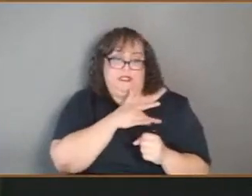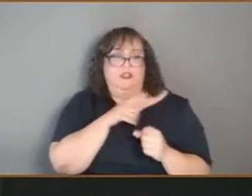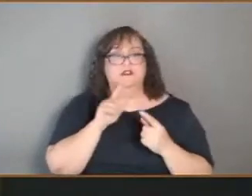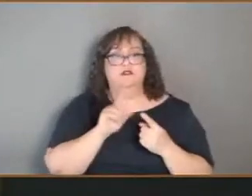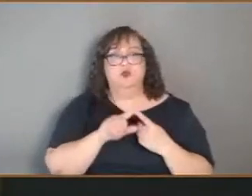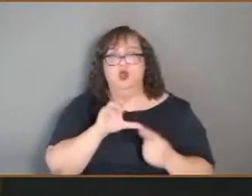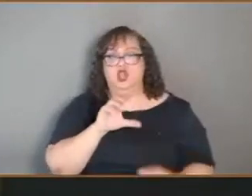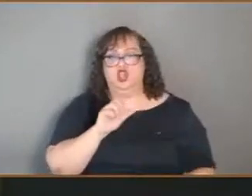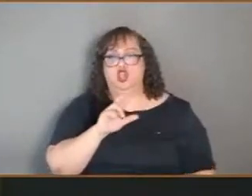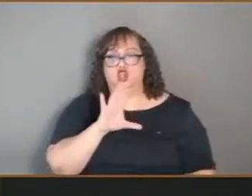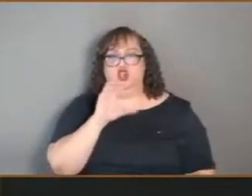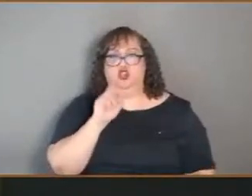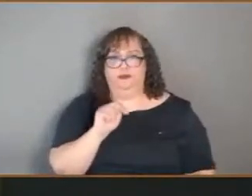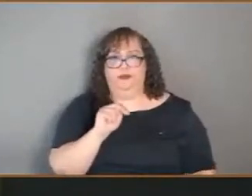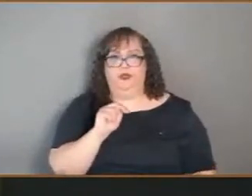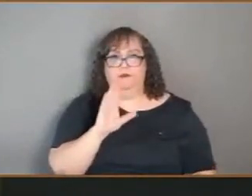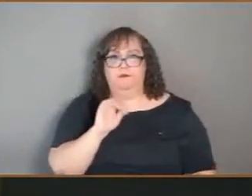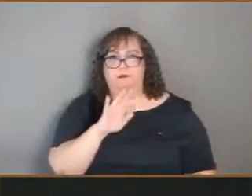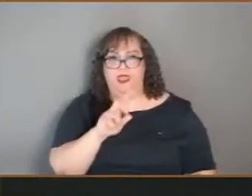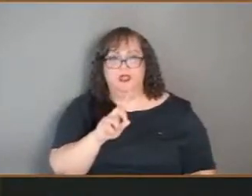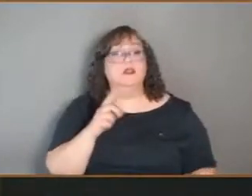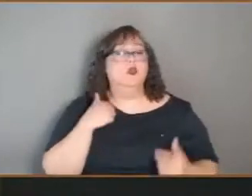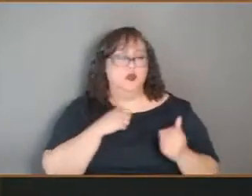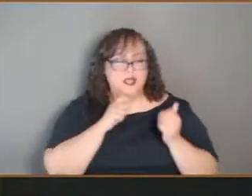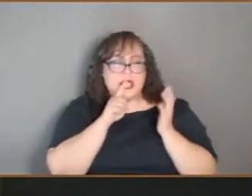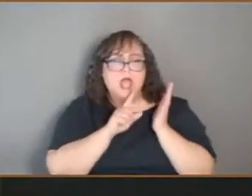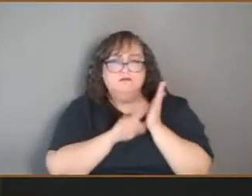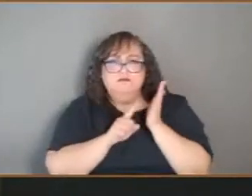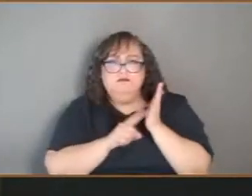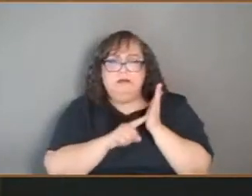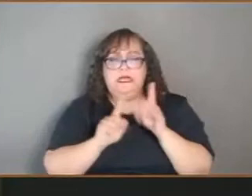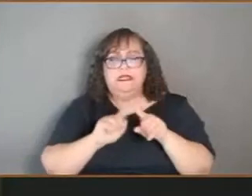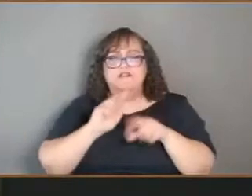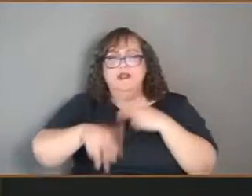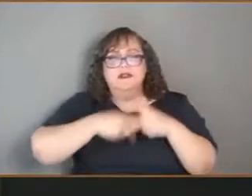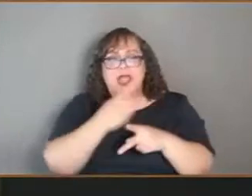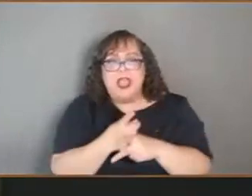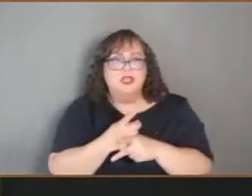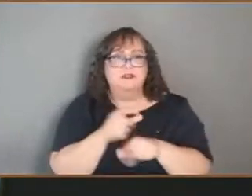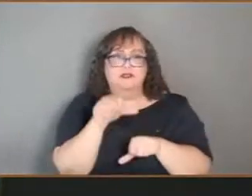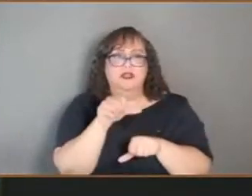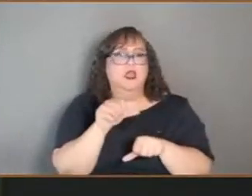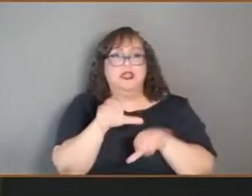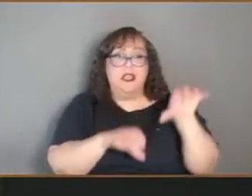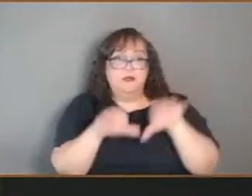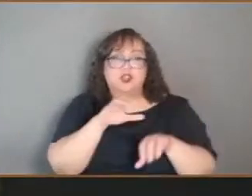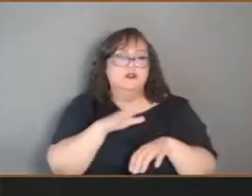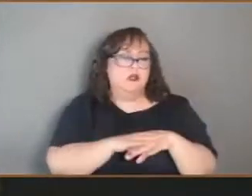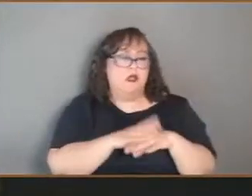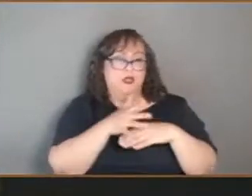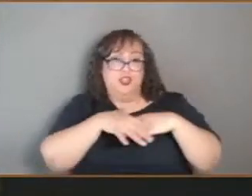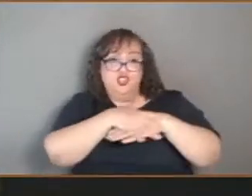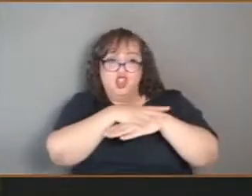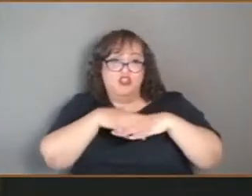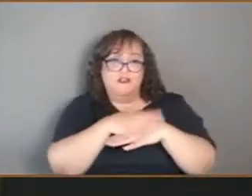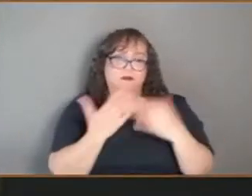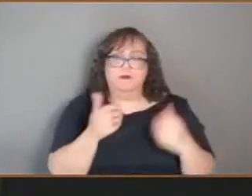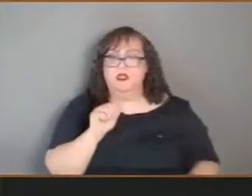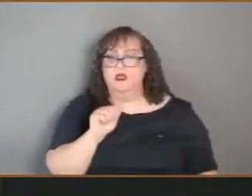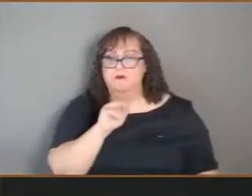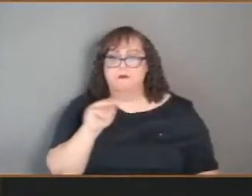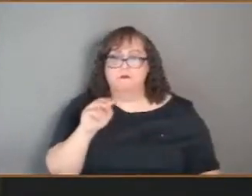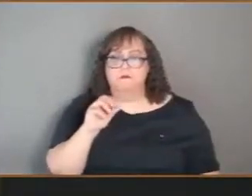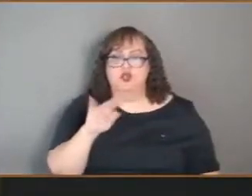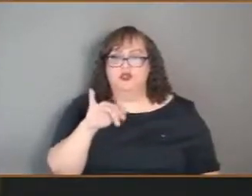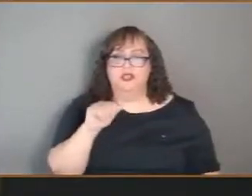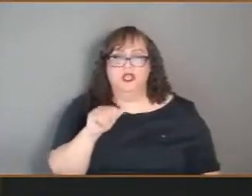be able to tell different types of compounds on the surface. We think there might be things like ammonia, and there might be other